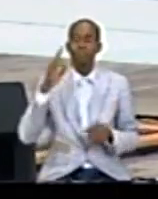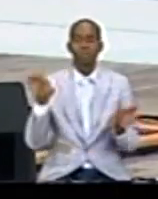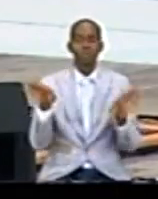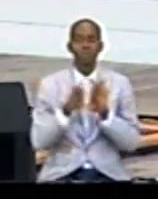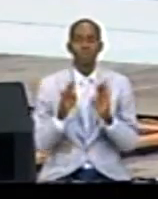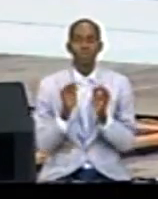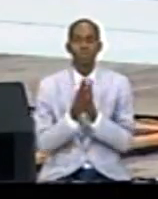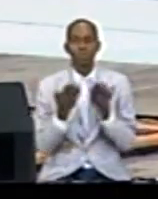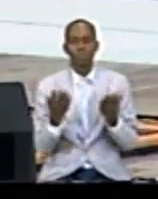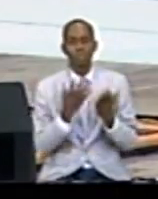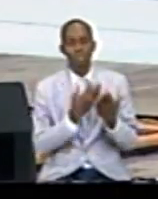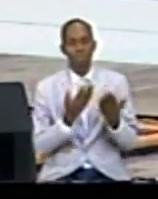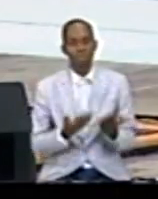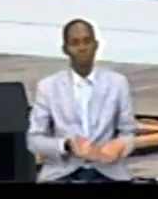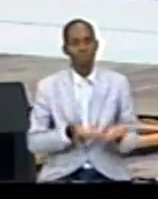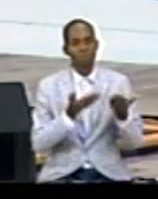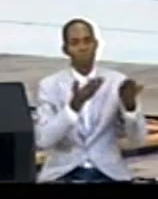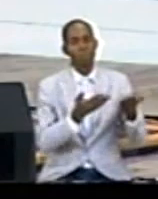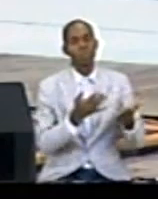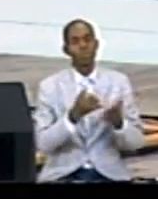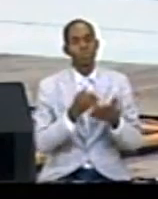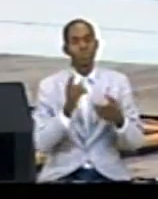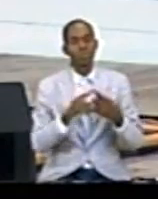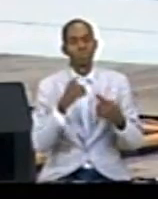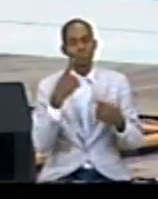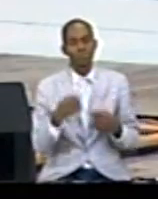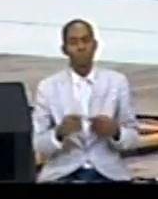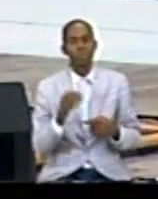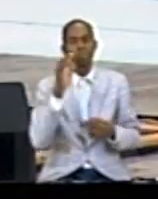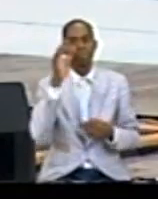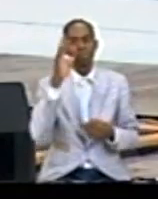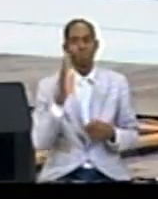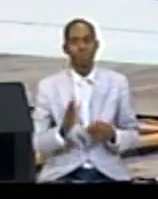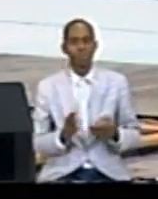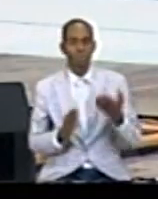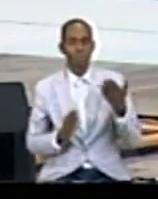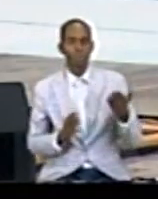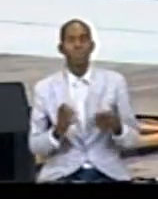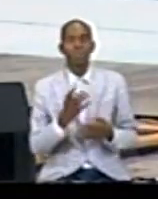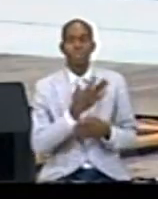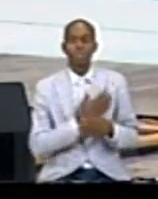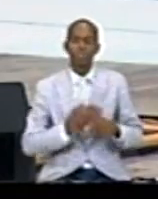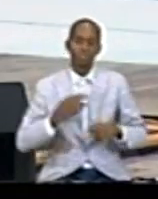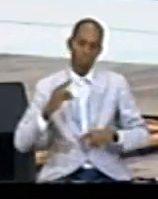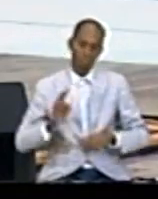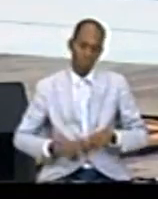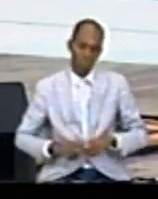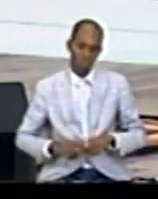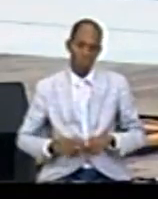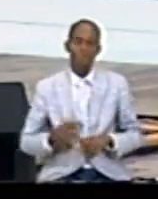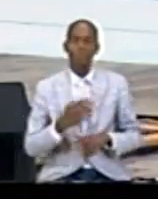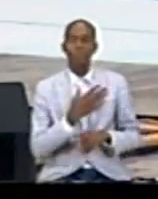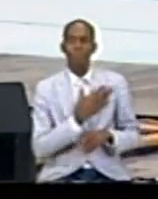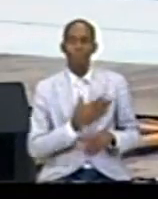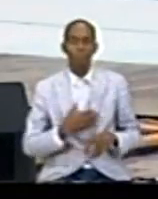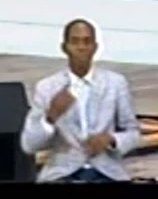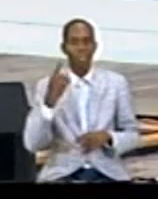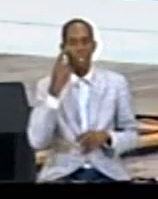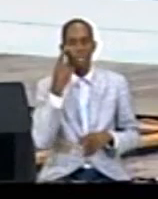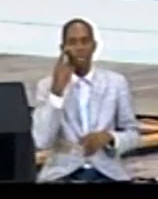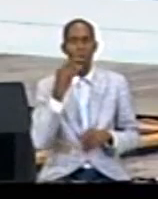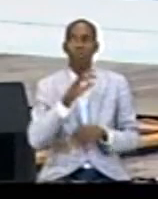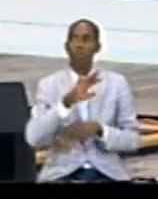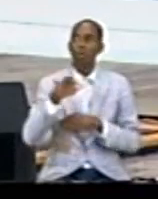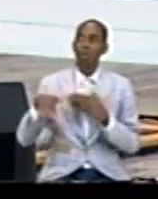it again to the minister, and sat down, and the eyes of all